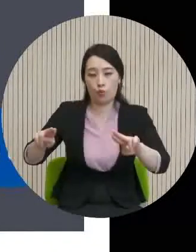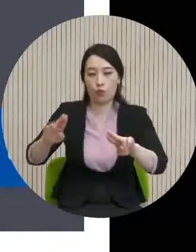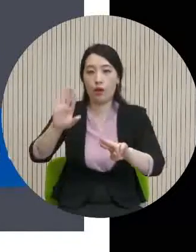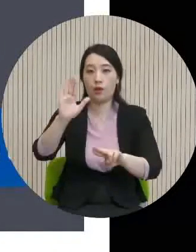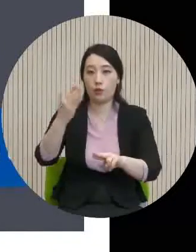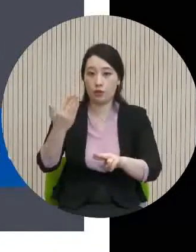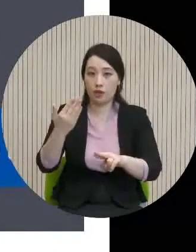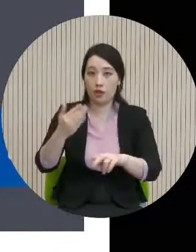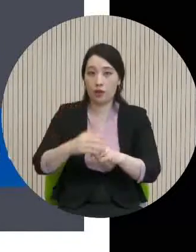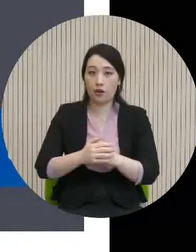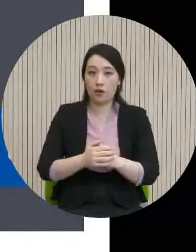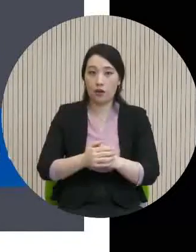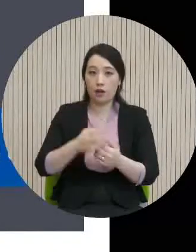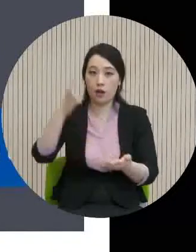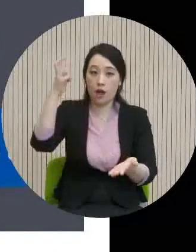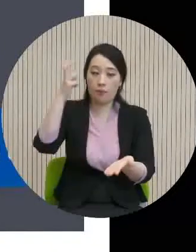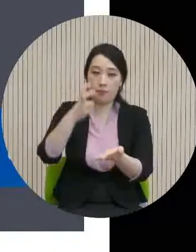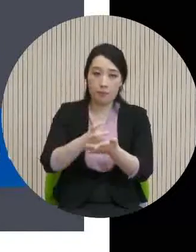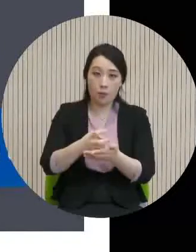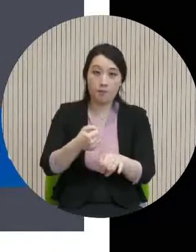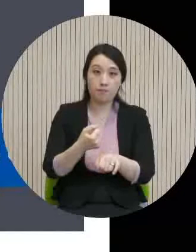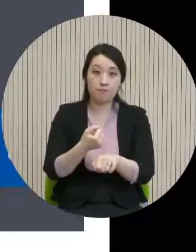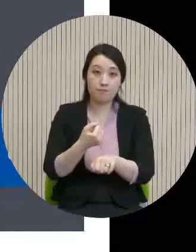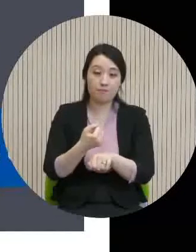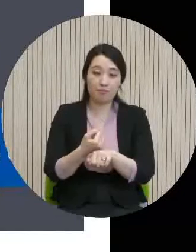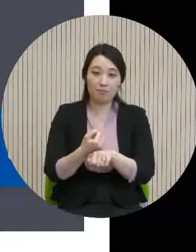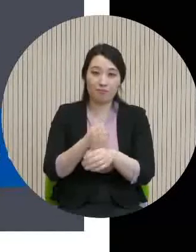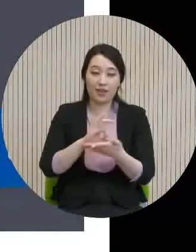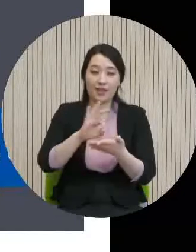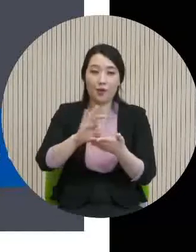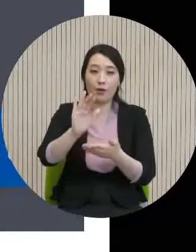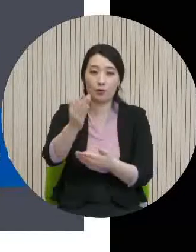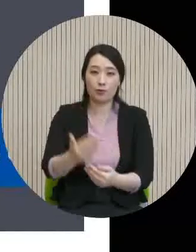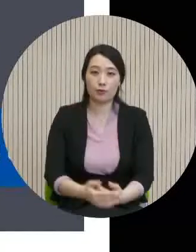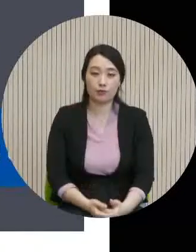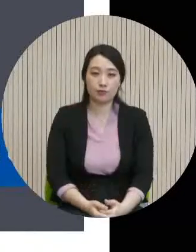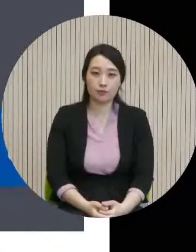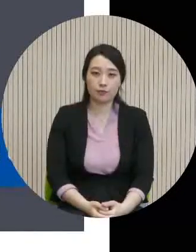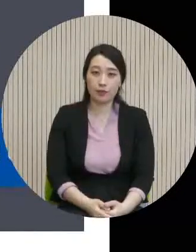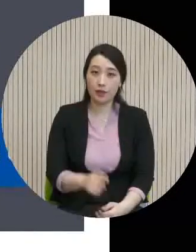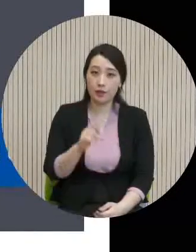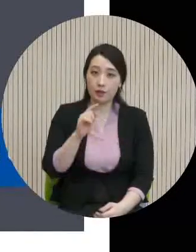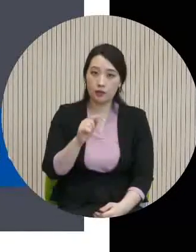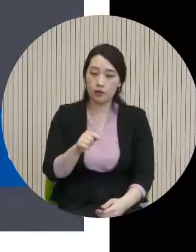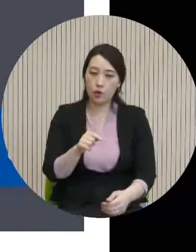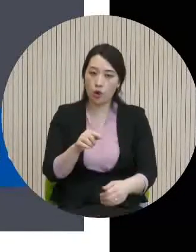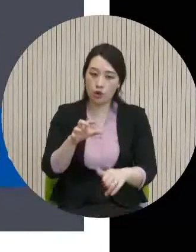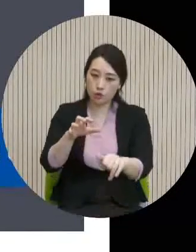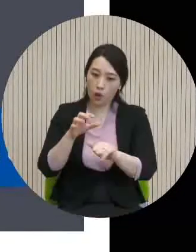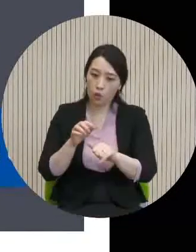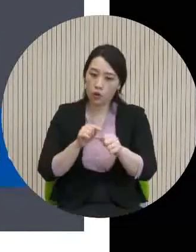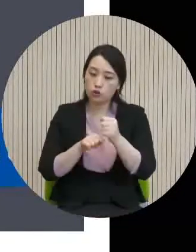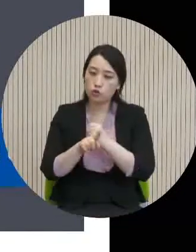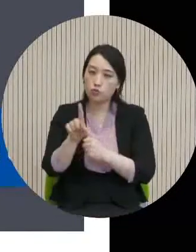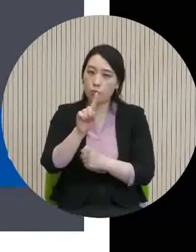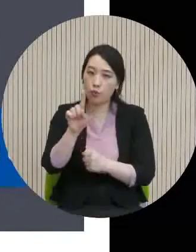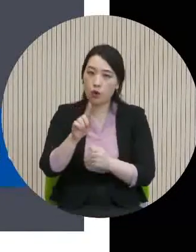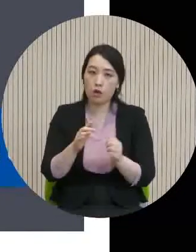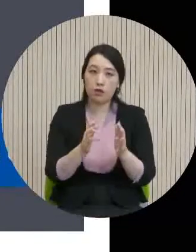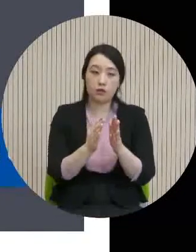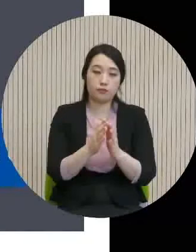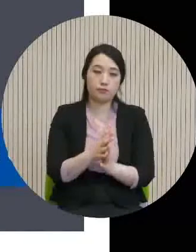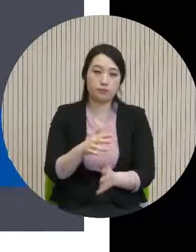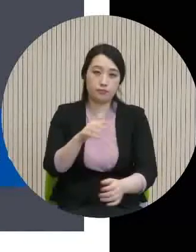Such laws will preserve that essential balance between the rights of creators and the public